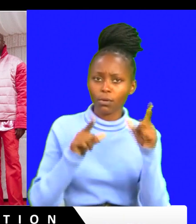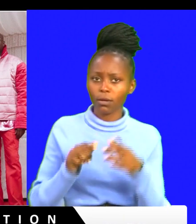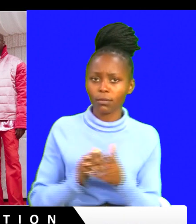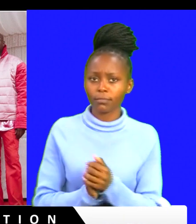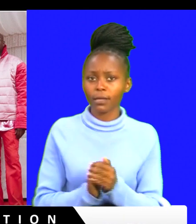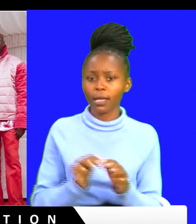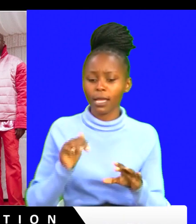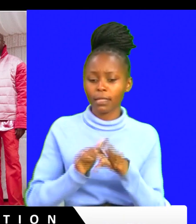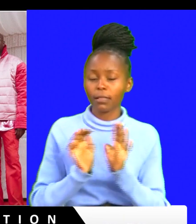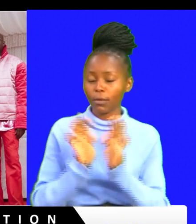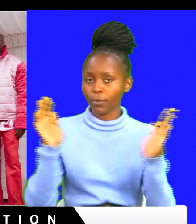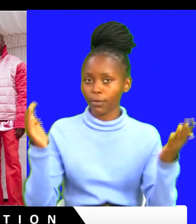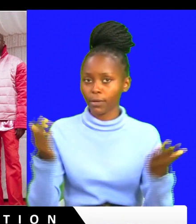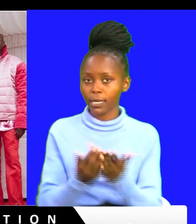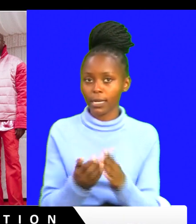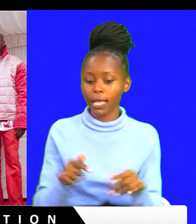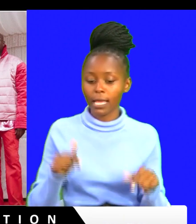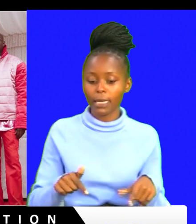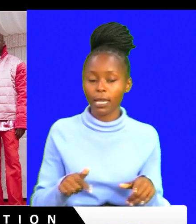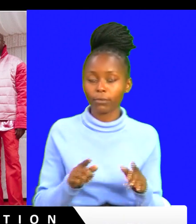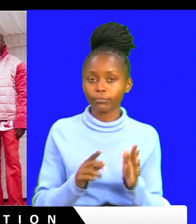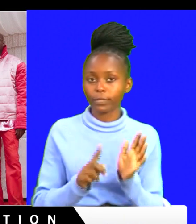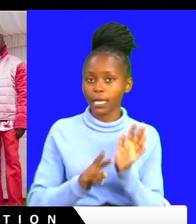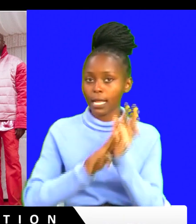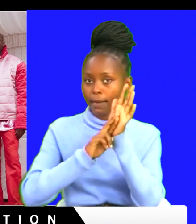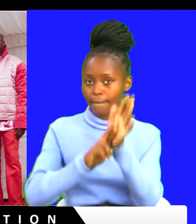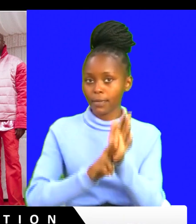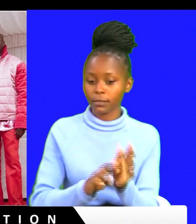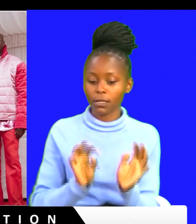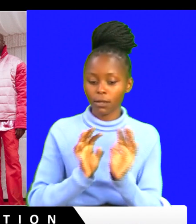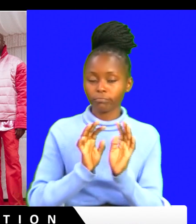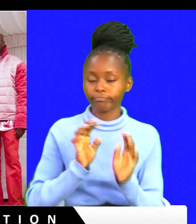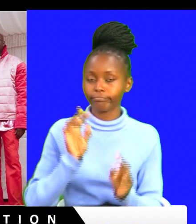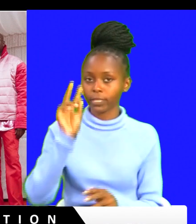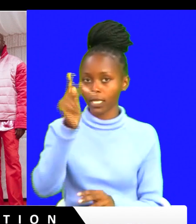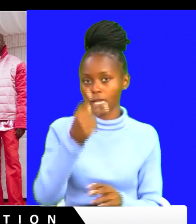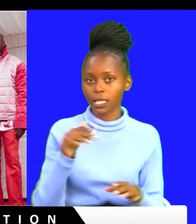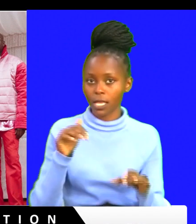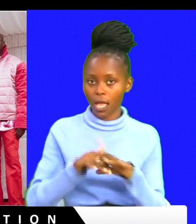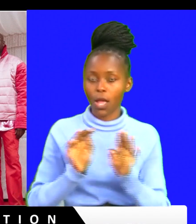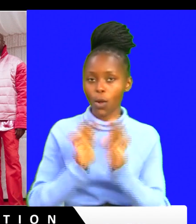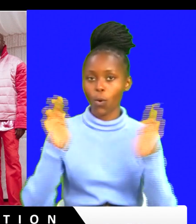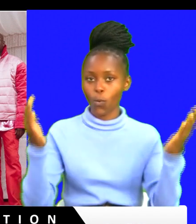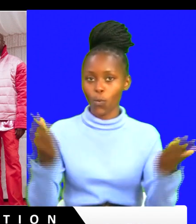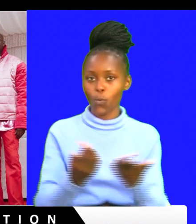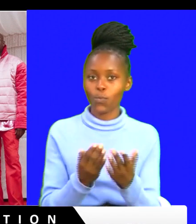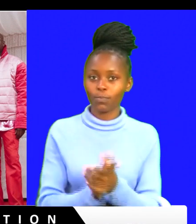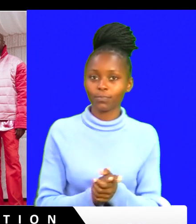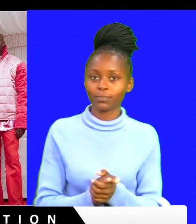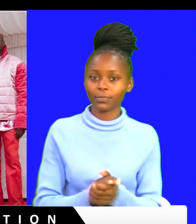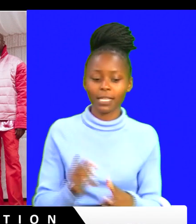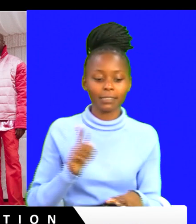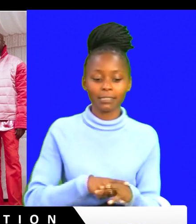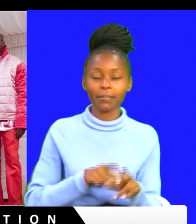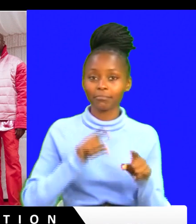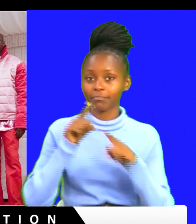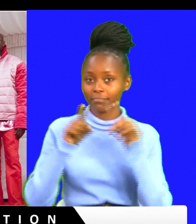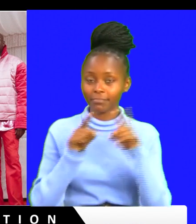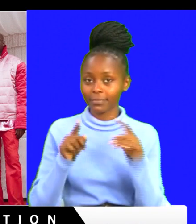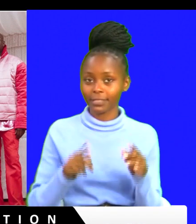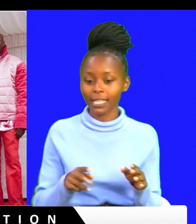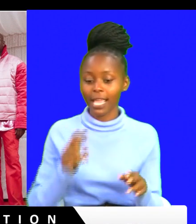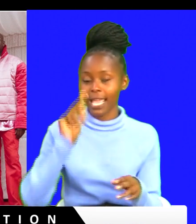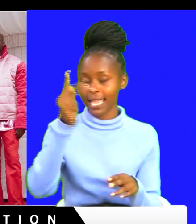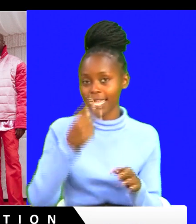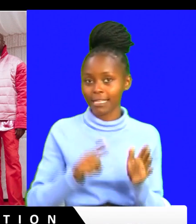they get to represent Kenya in all over the world, because at the end of the day, as they're traveling, Kenya is being represented in the best